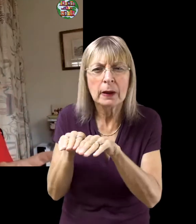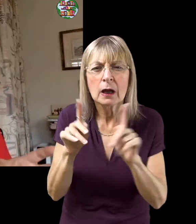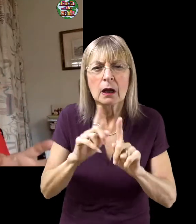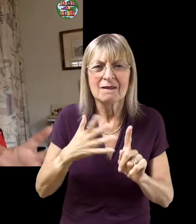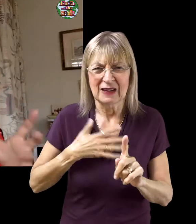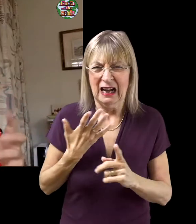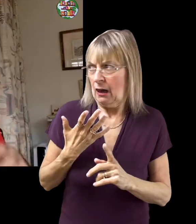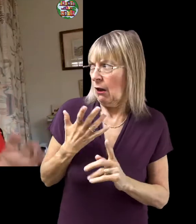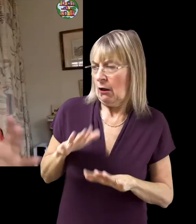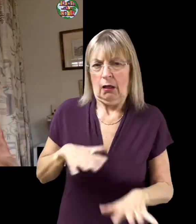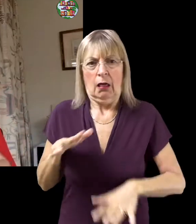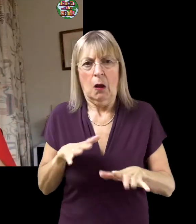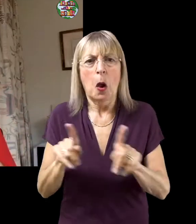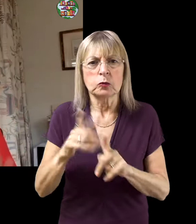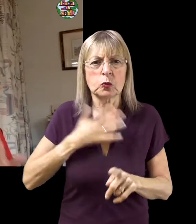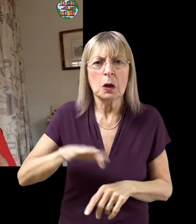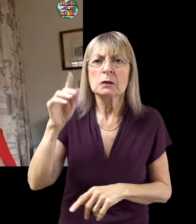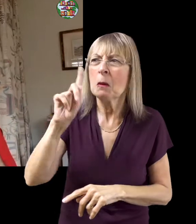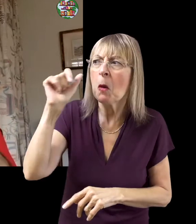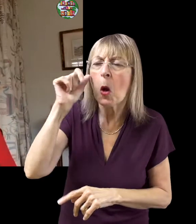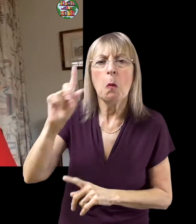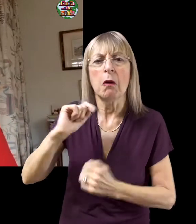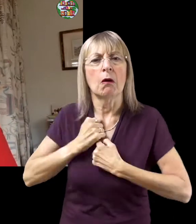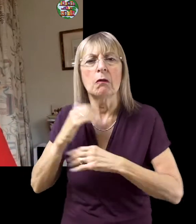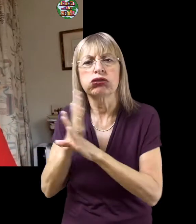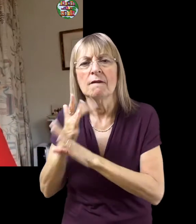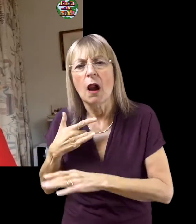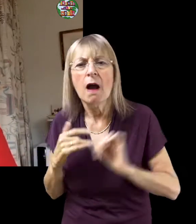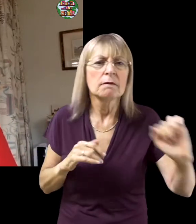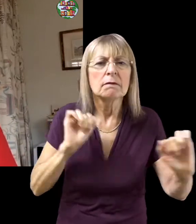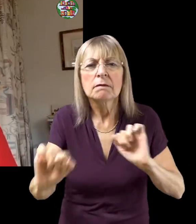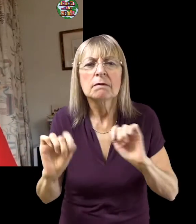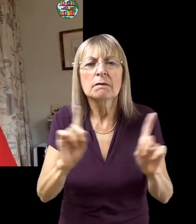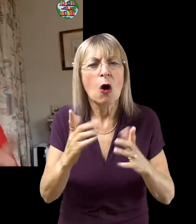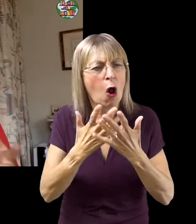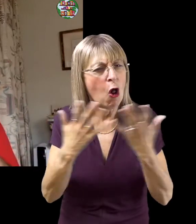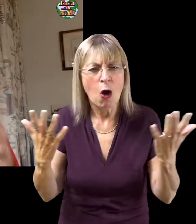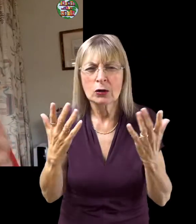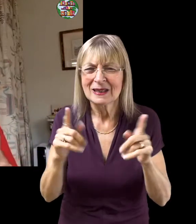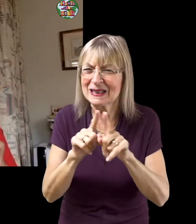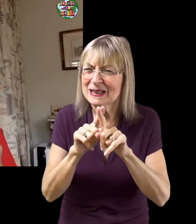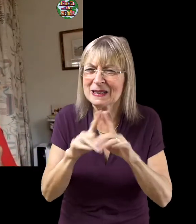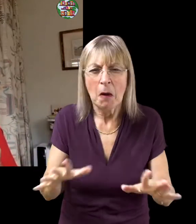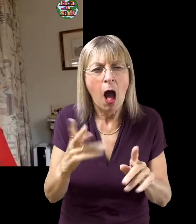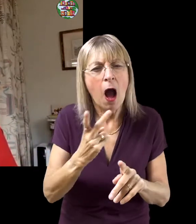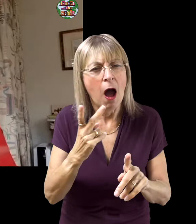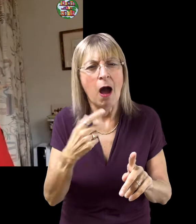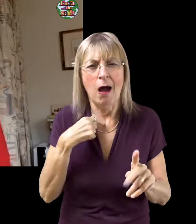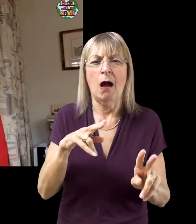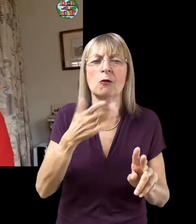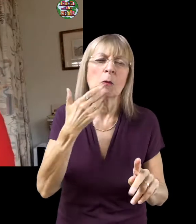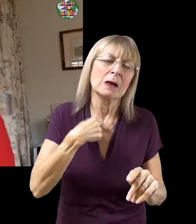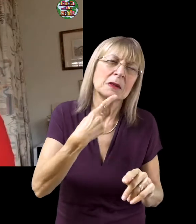common to do with feeling different, not wanting people to know certain things about them. There are quite a lot of ways in which, they